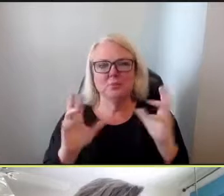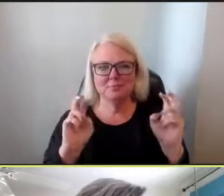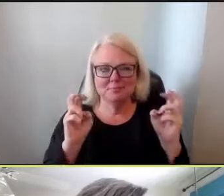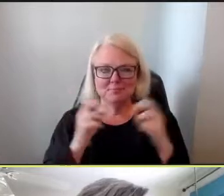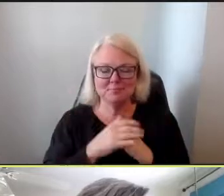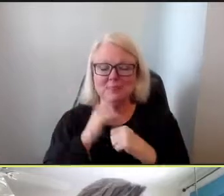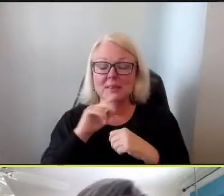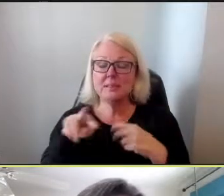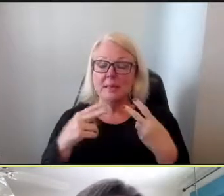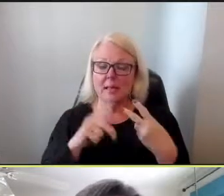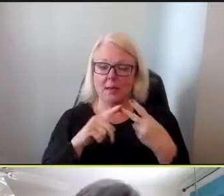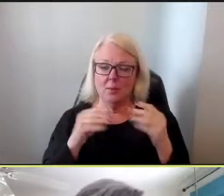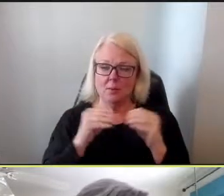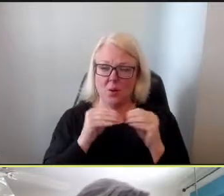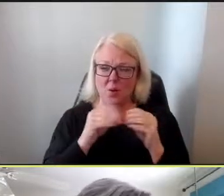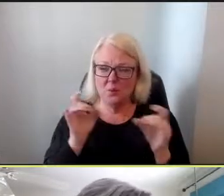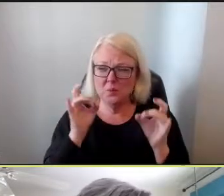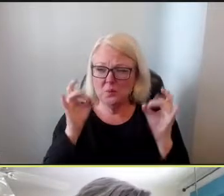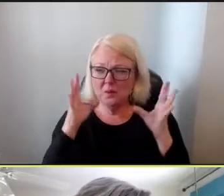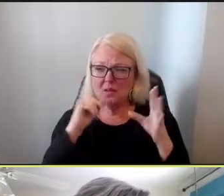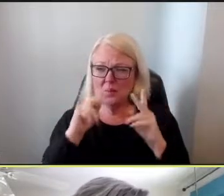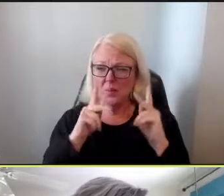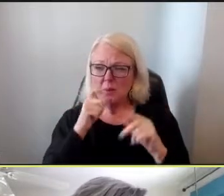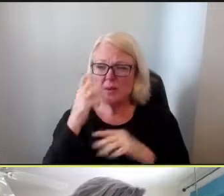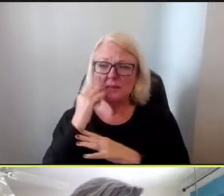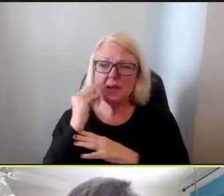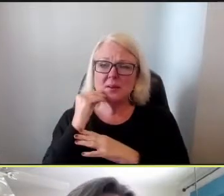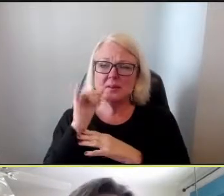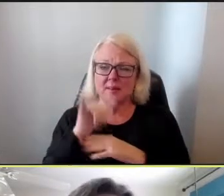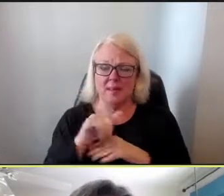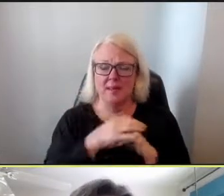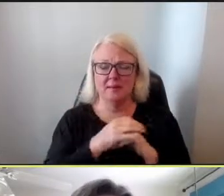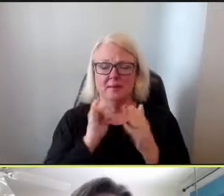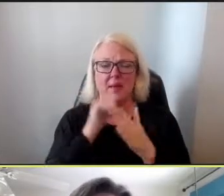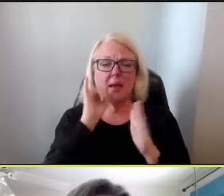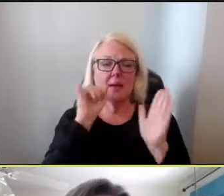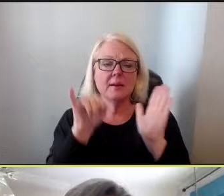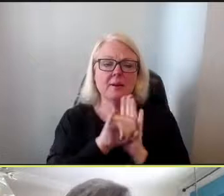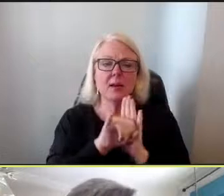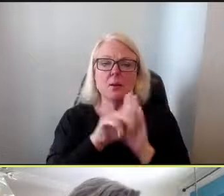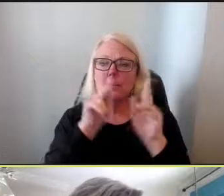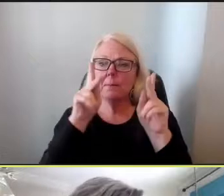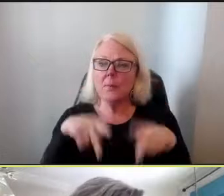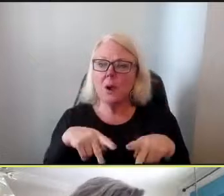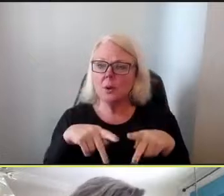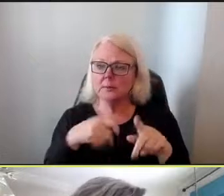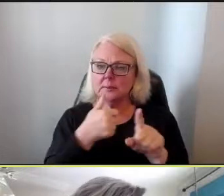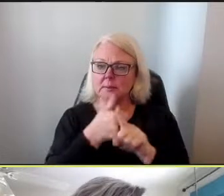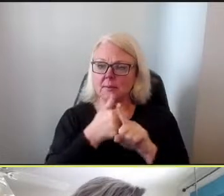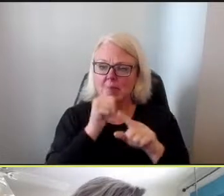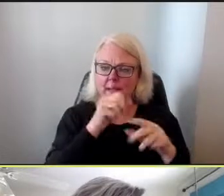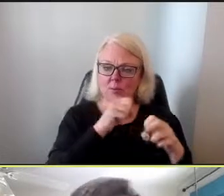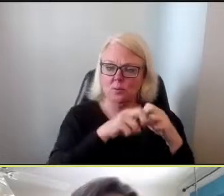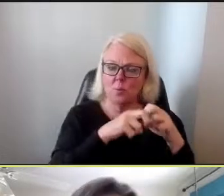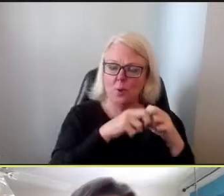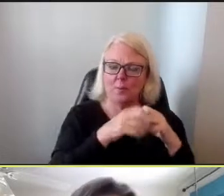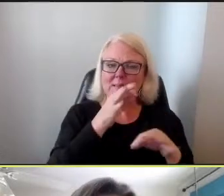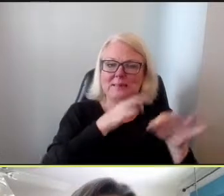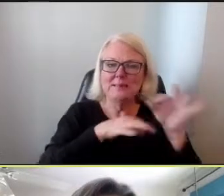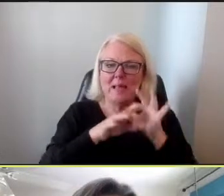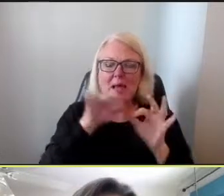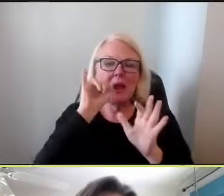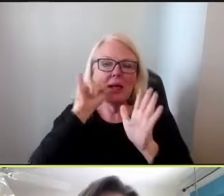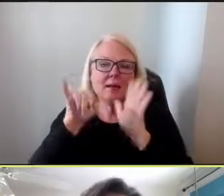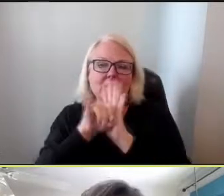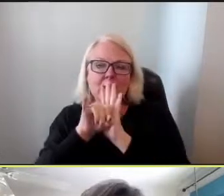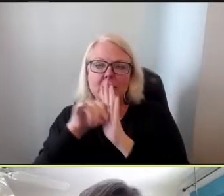and probably more devastating for the people who experience this, it identifies the person as the problem instead of identifying